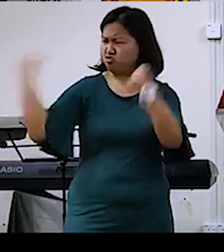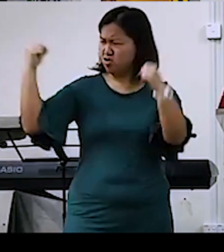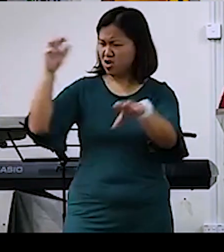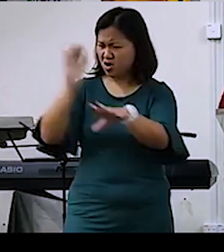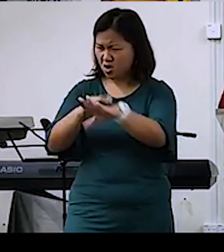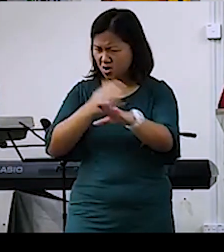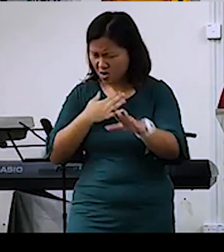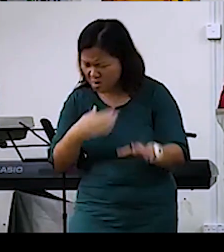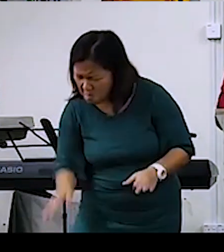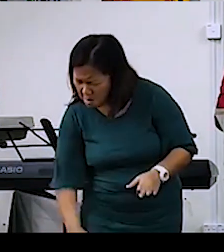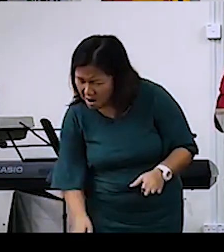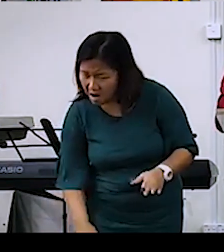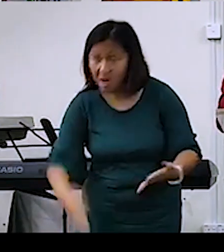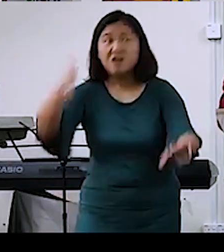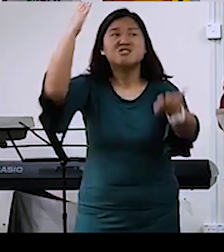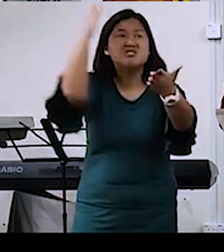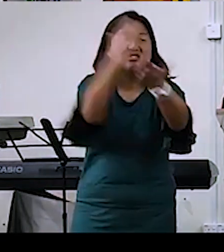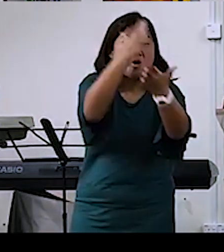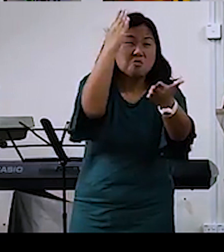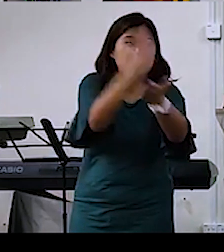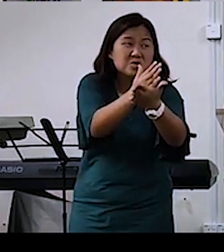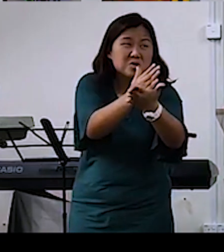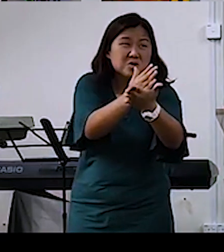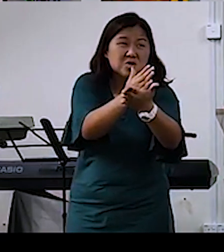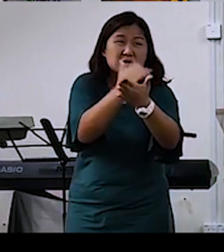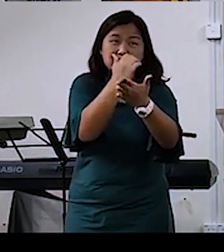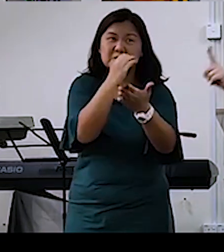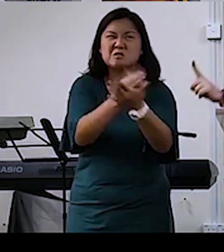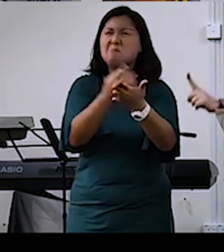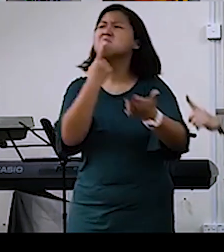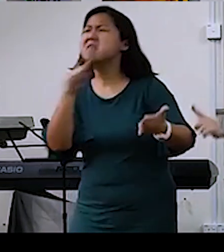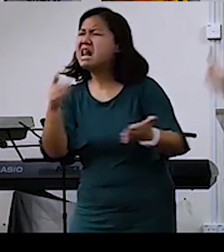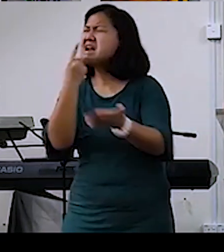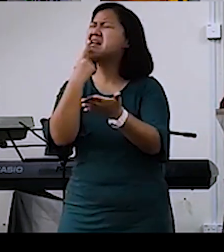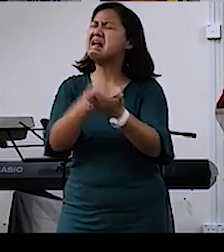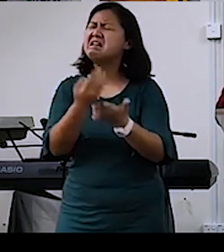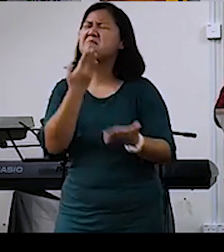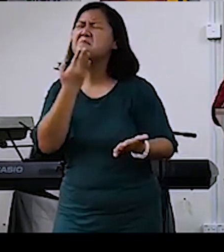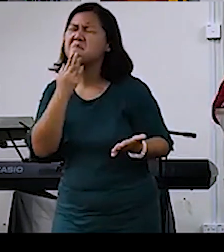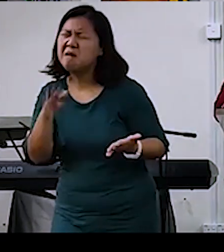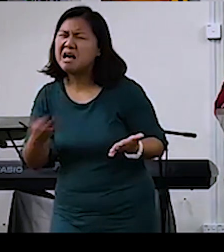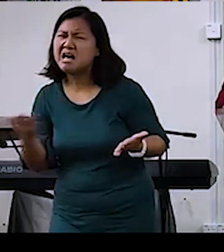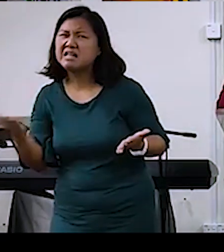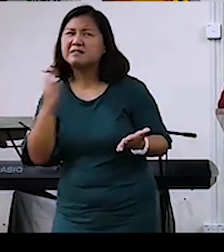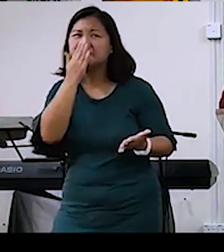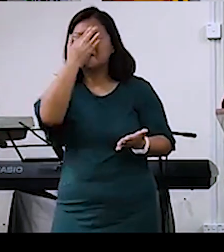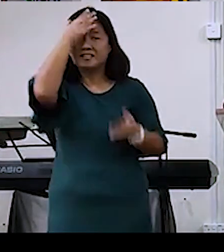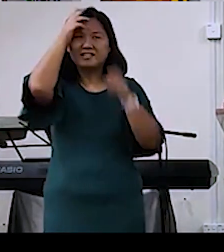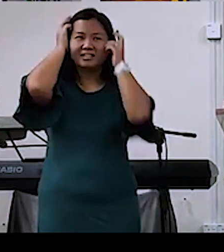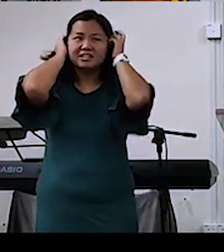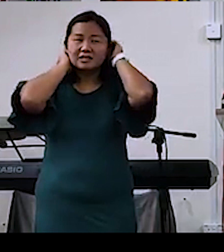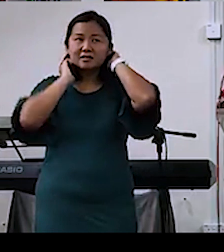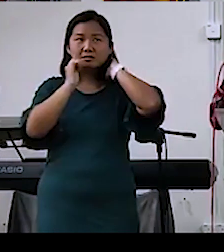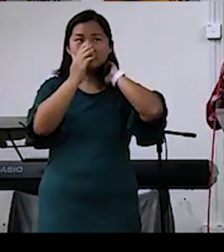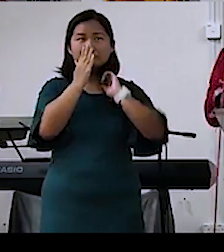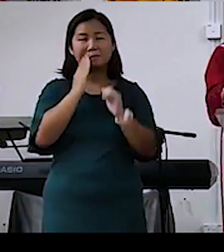say amen? Stop announcing. Start renouncing. Who can say hallelujah? Maybe that should have been my sermon